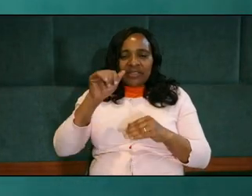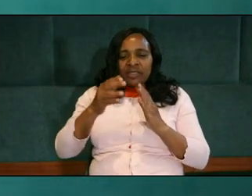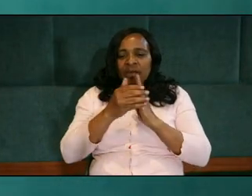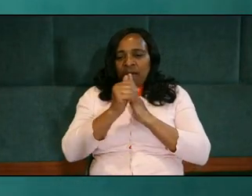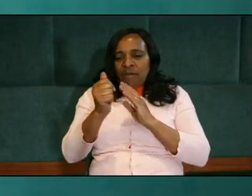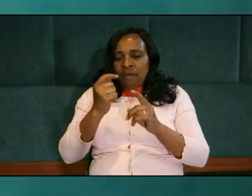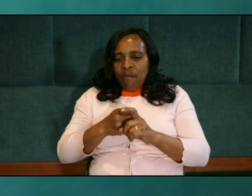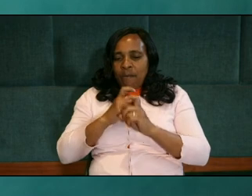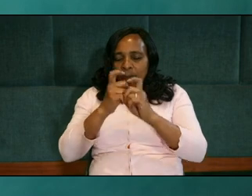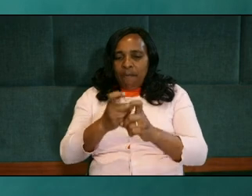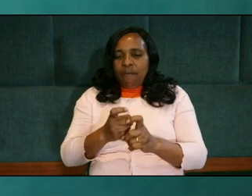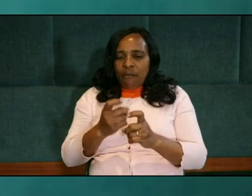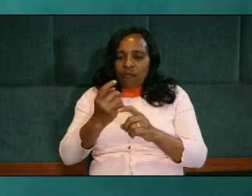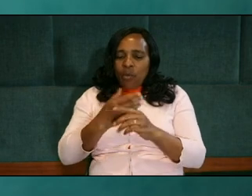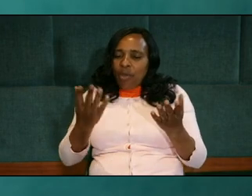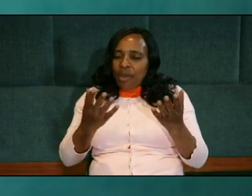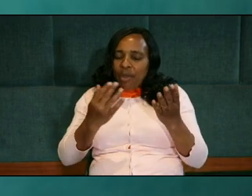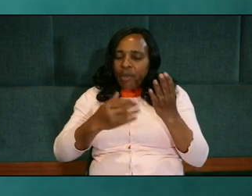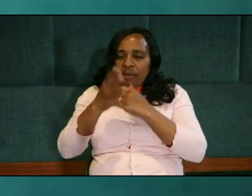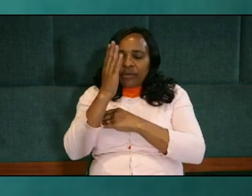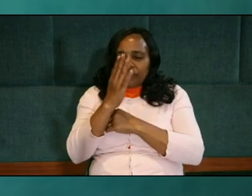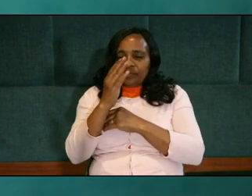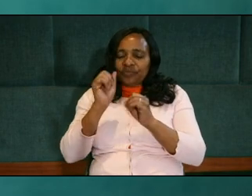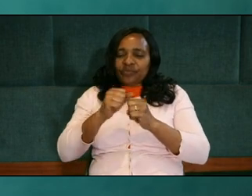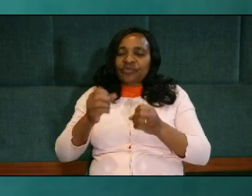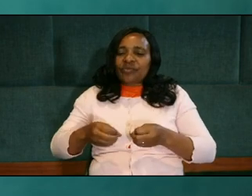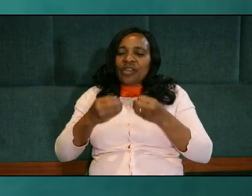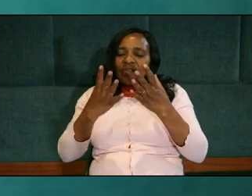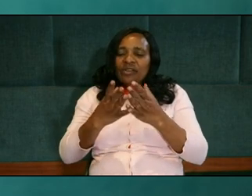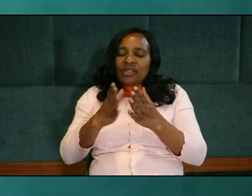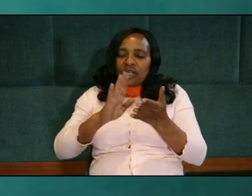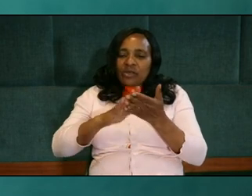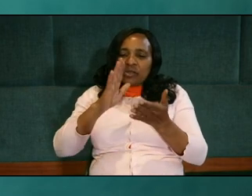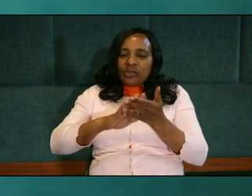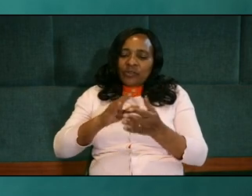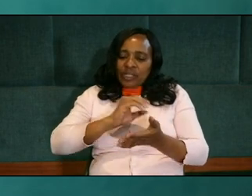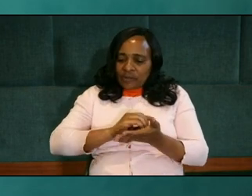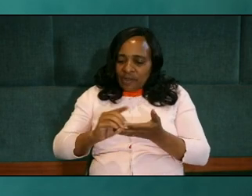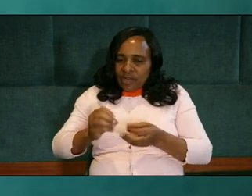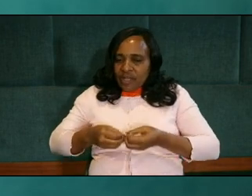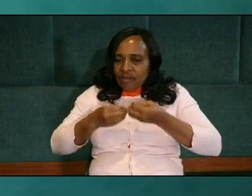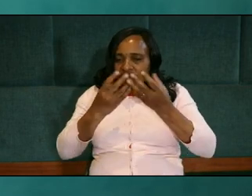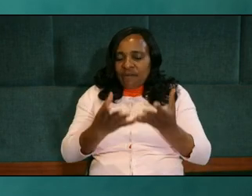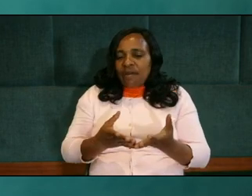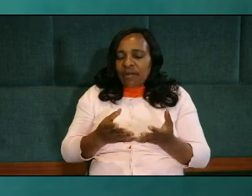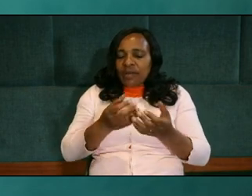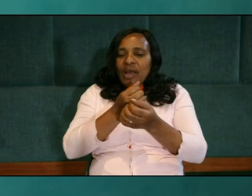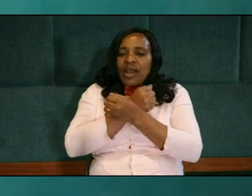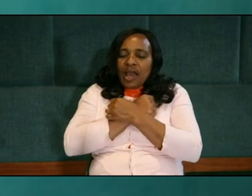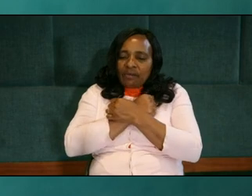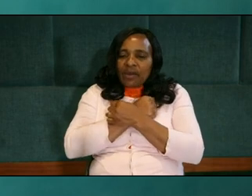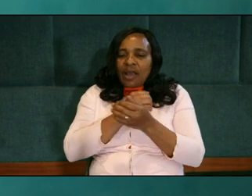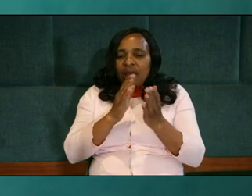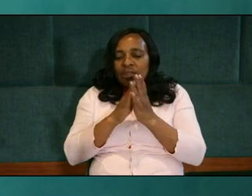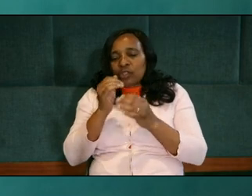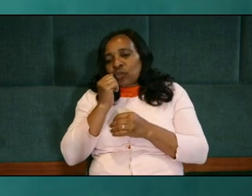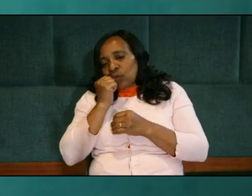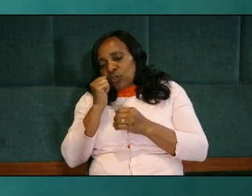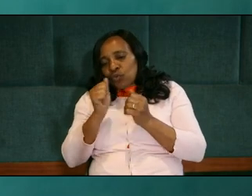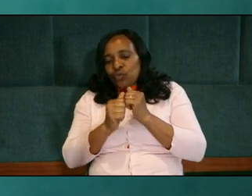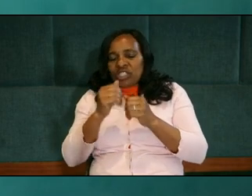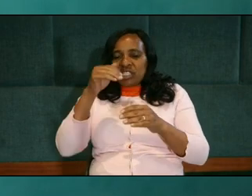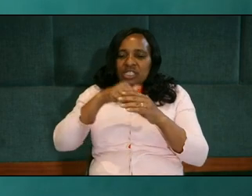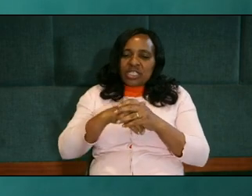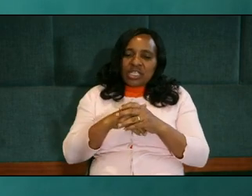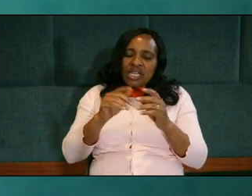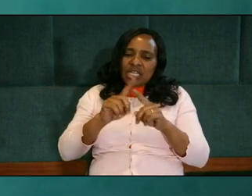gifts from God were employed to extol the glory of the divine giver, the love that moved him, the sorrows that beset him, the triumphs